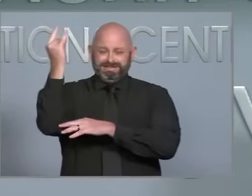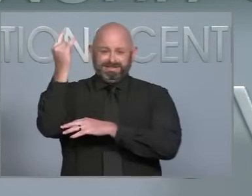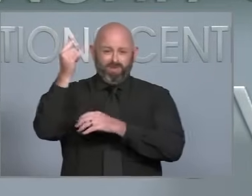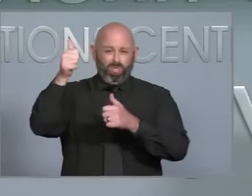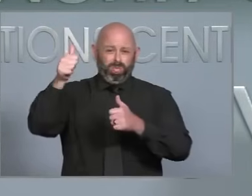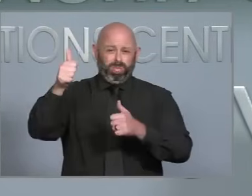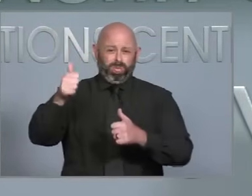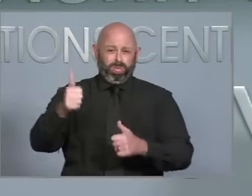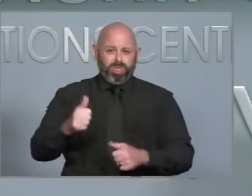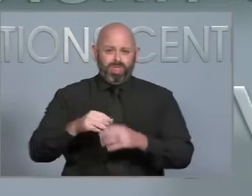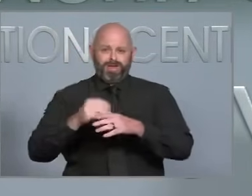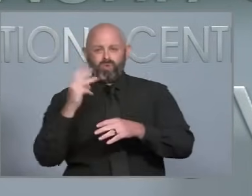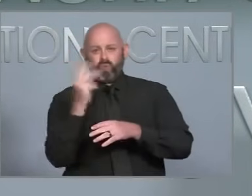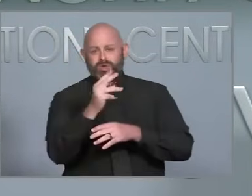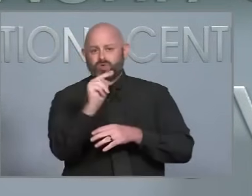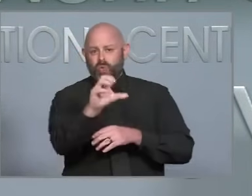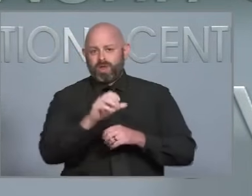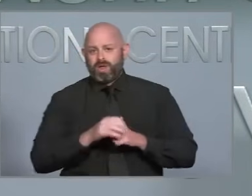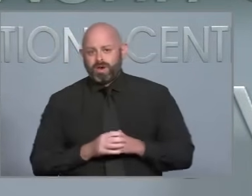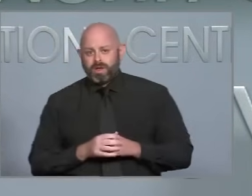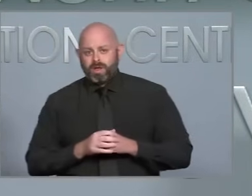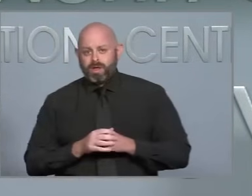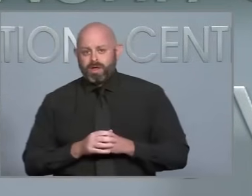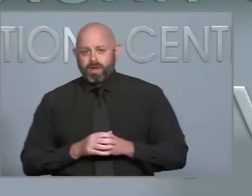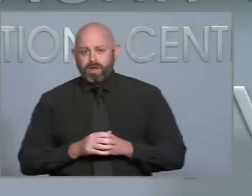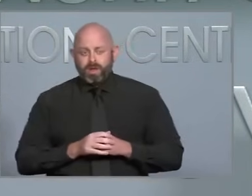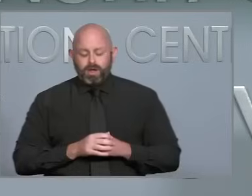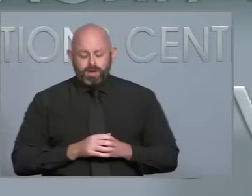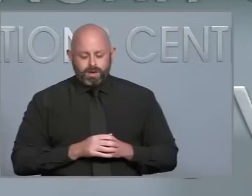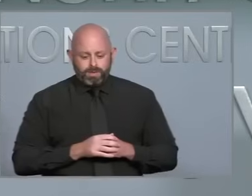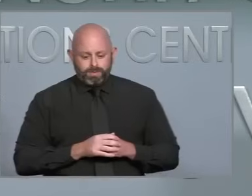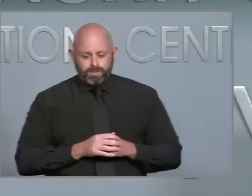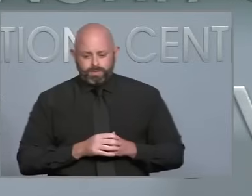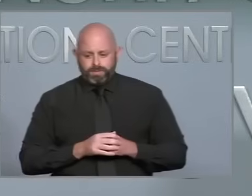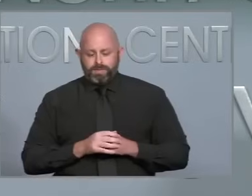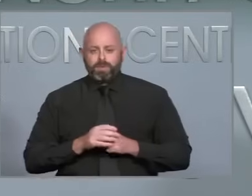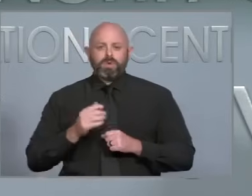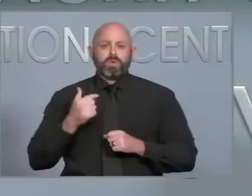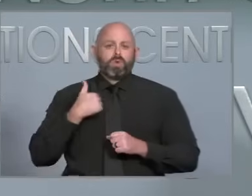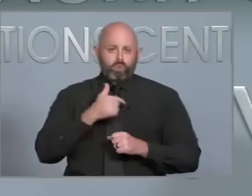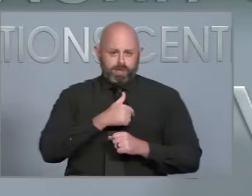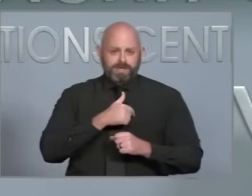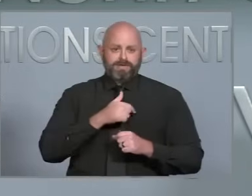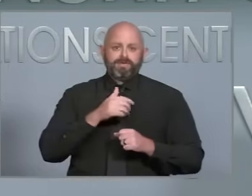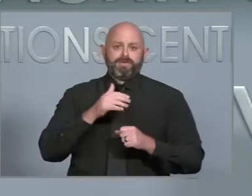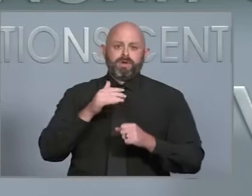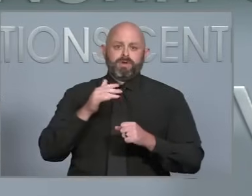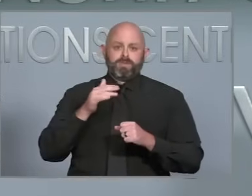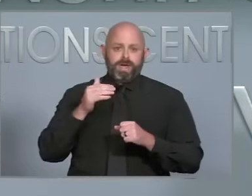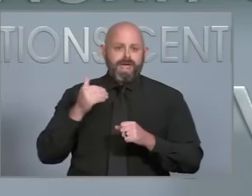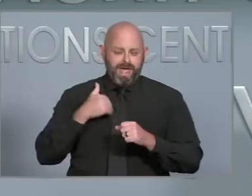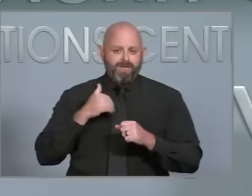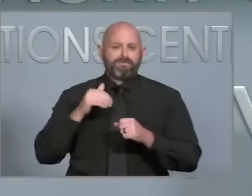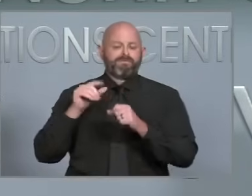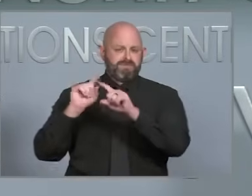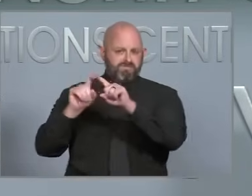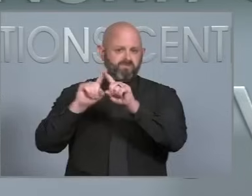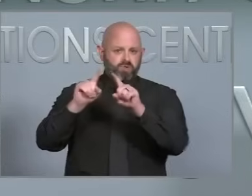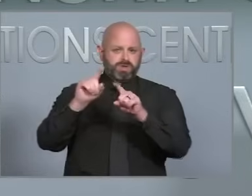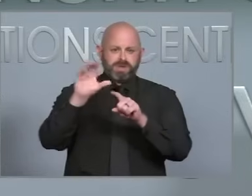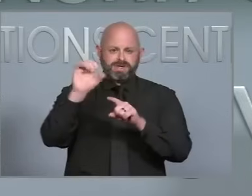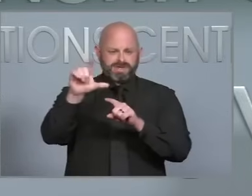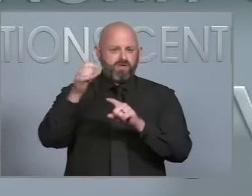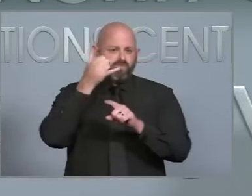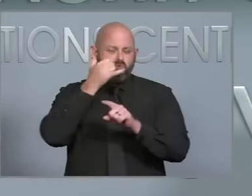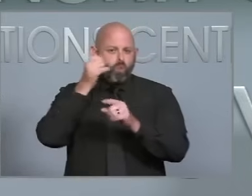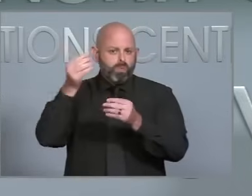western North Carolina. We have the service providers who are located here at the Emergency Operations Center.